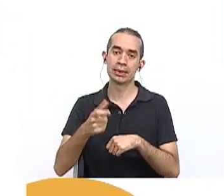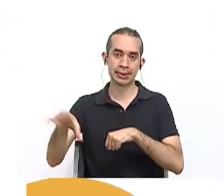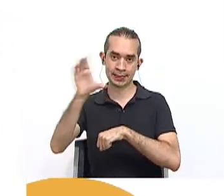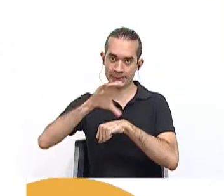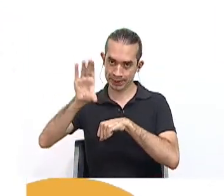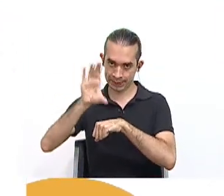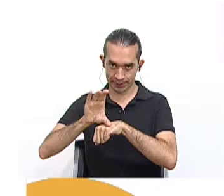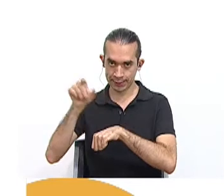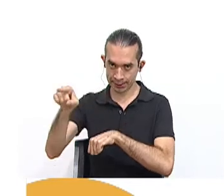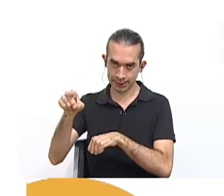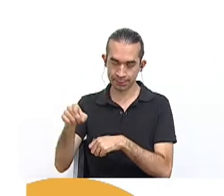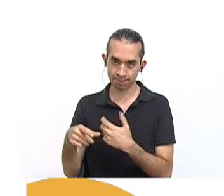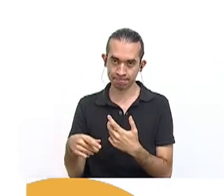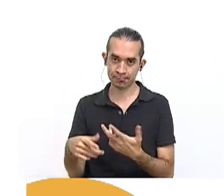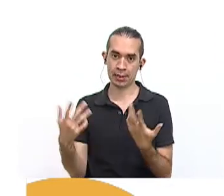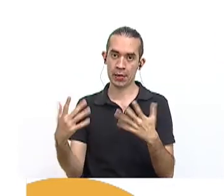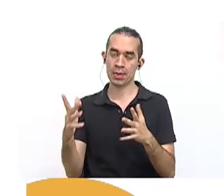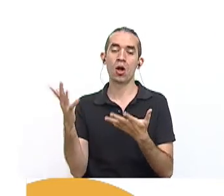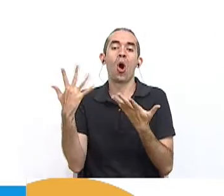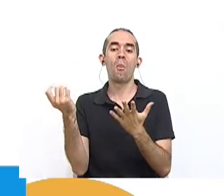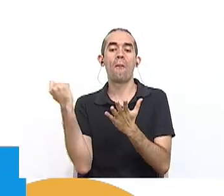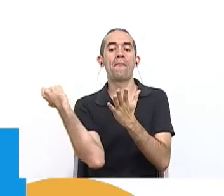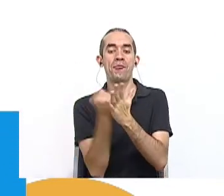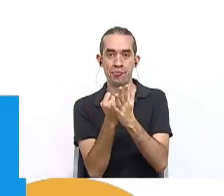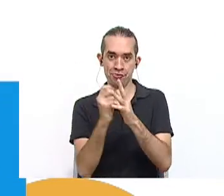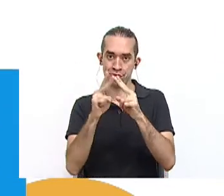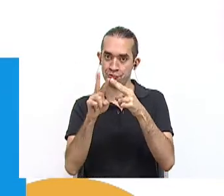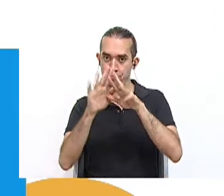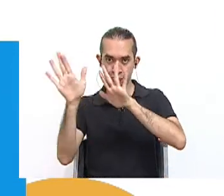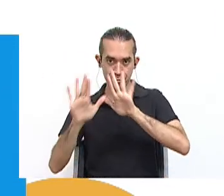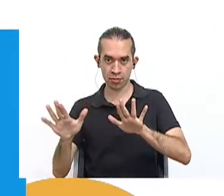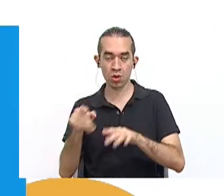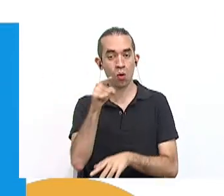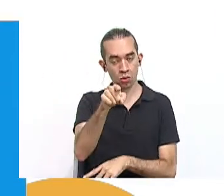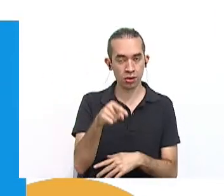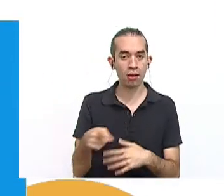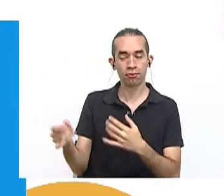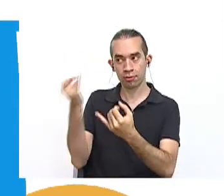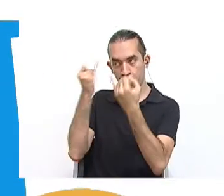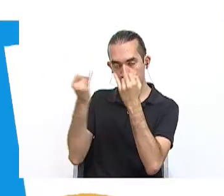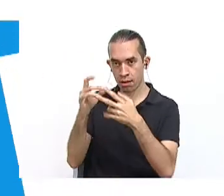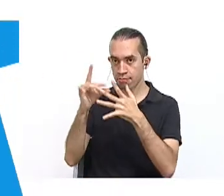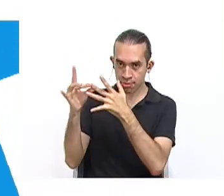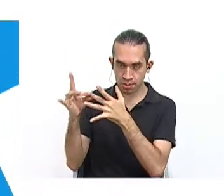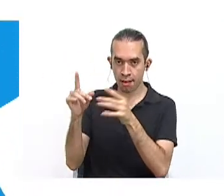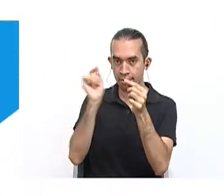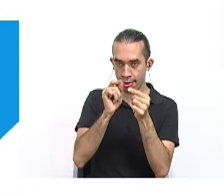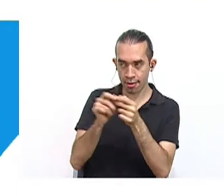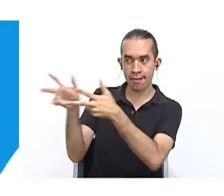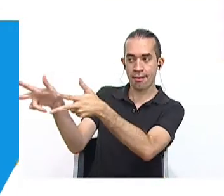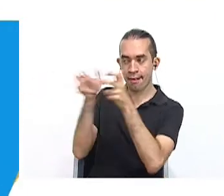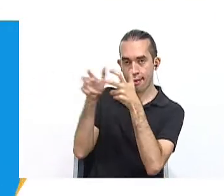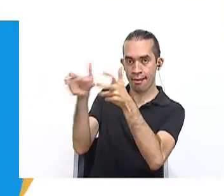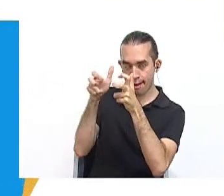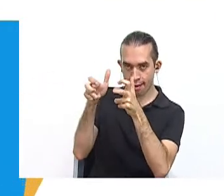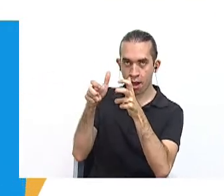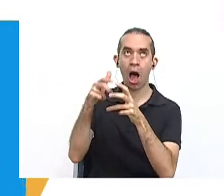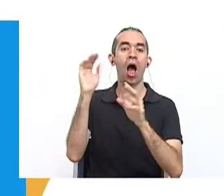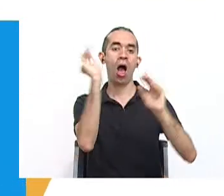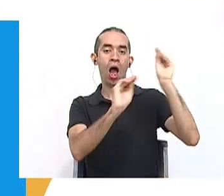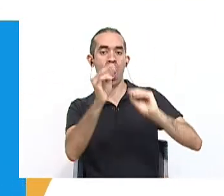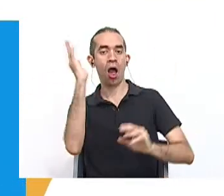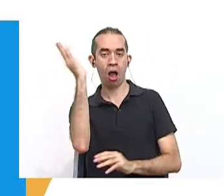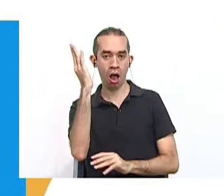to extract the main ideas and the details from there to prepare your oral presentation. So today we're going to be doing